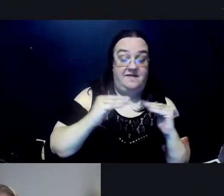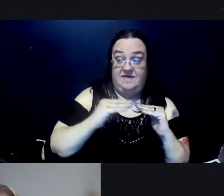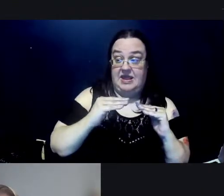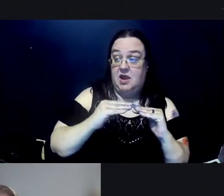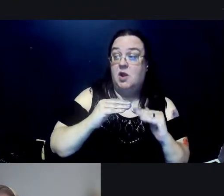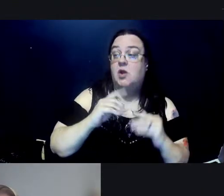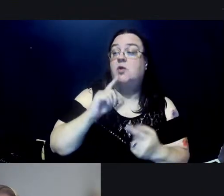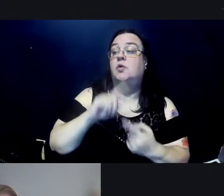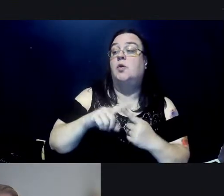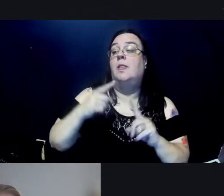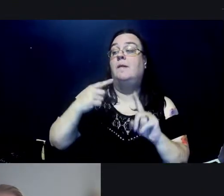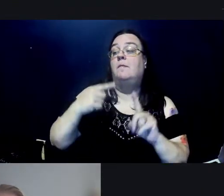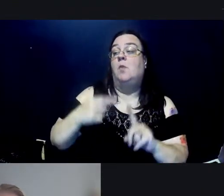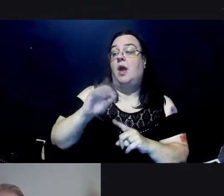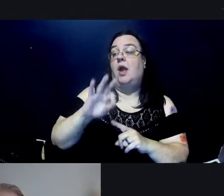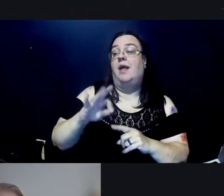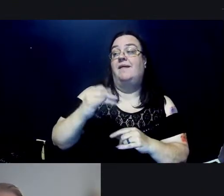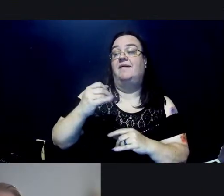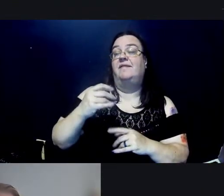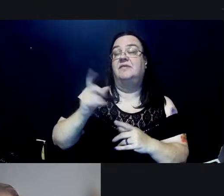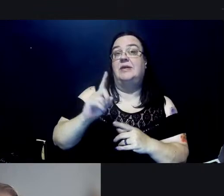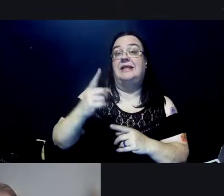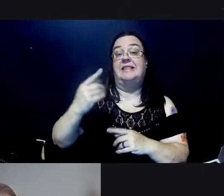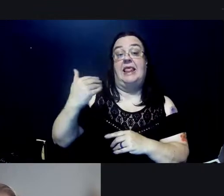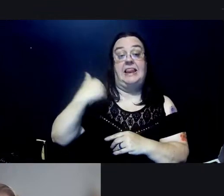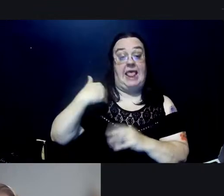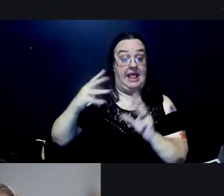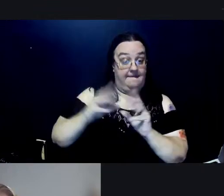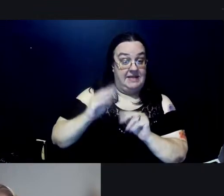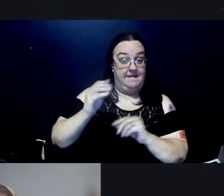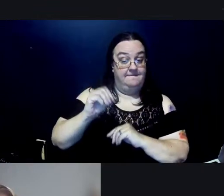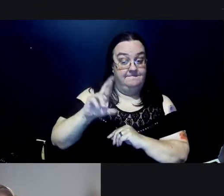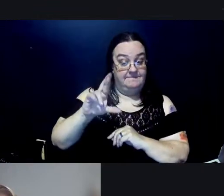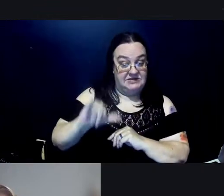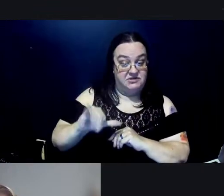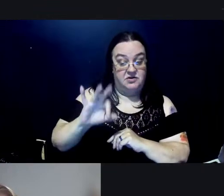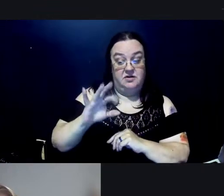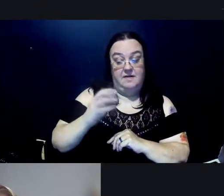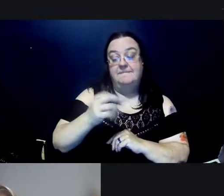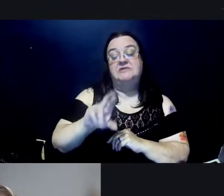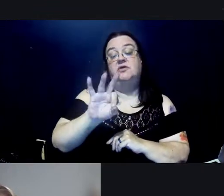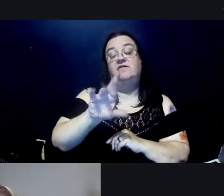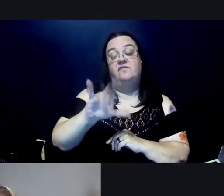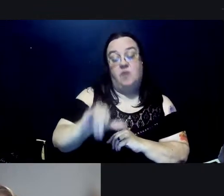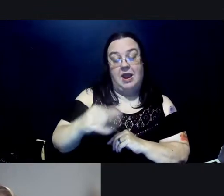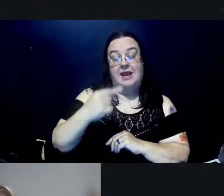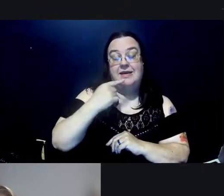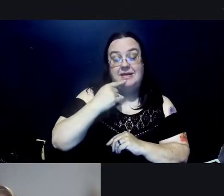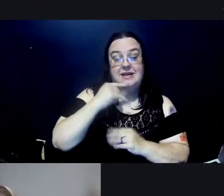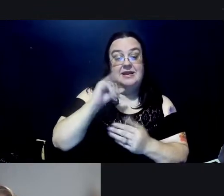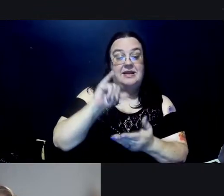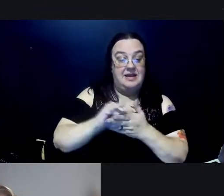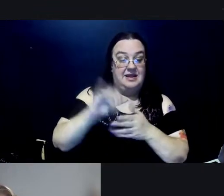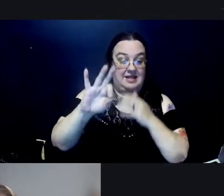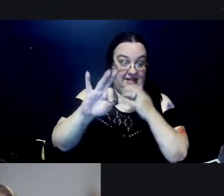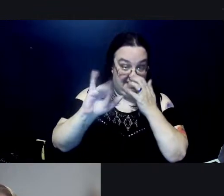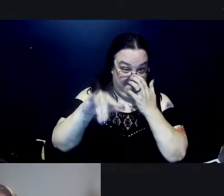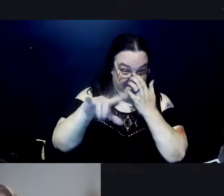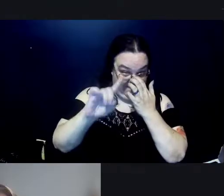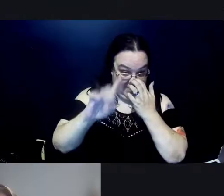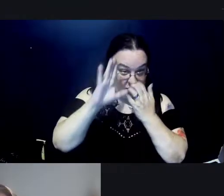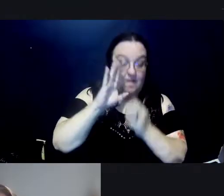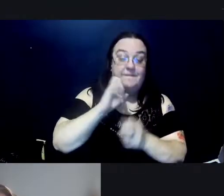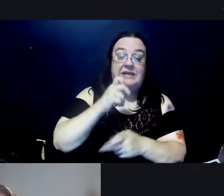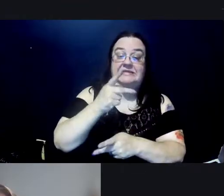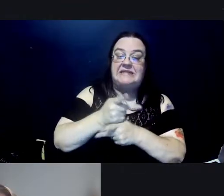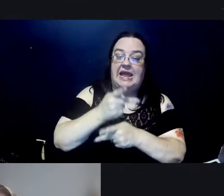of, at the last meeting, Mr. Fry indicated that the field would be taken care of